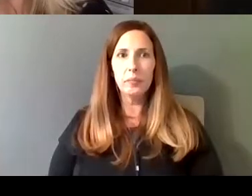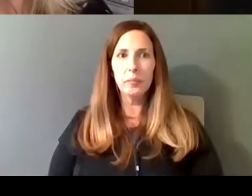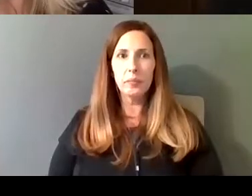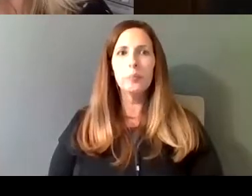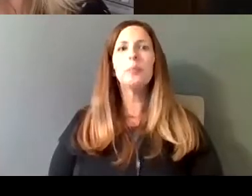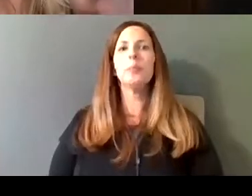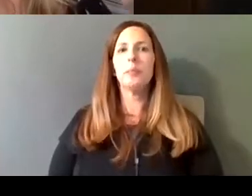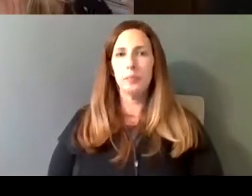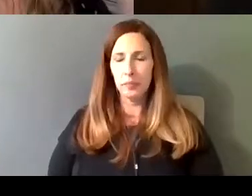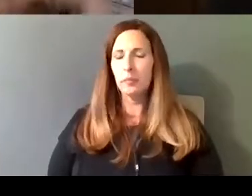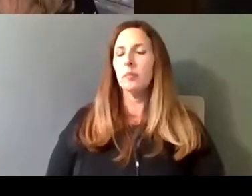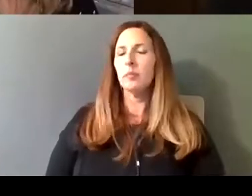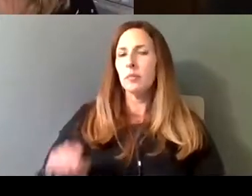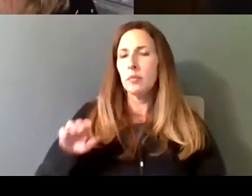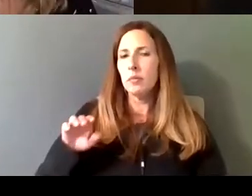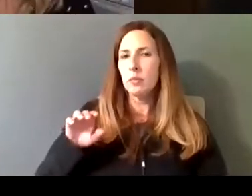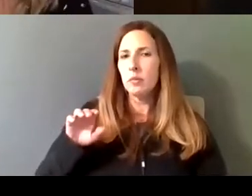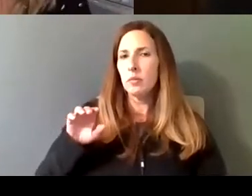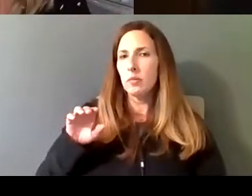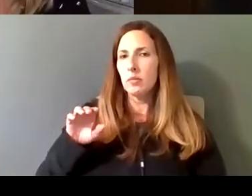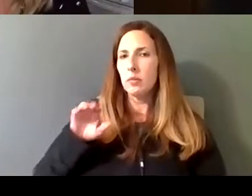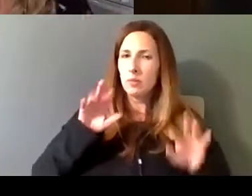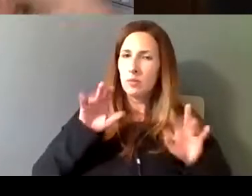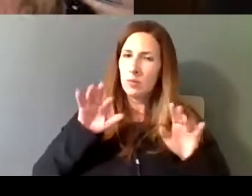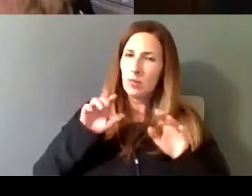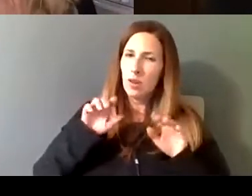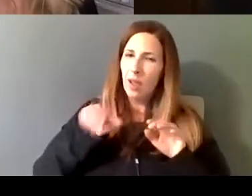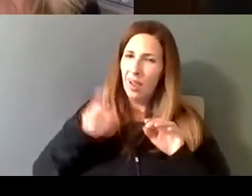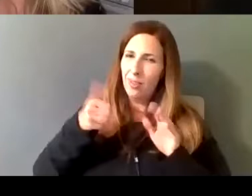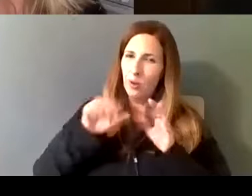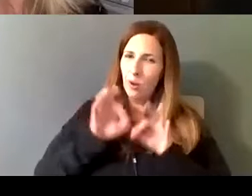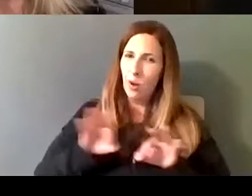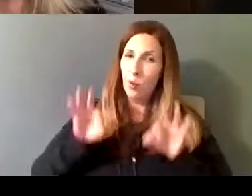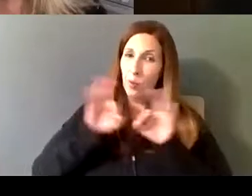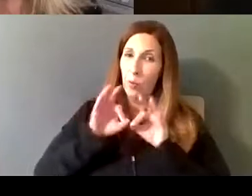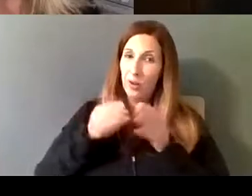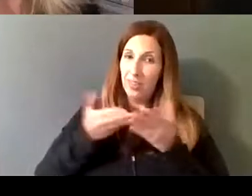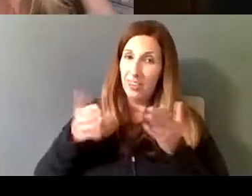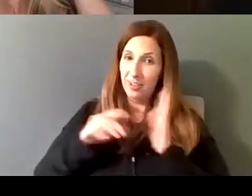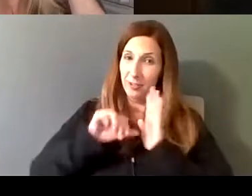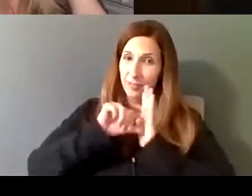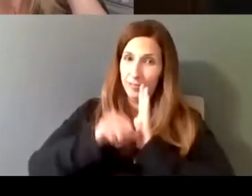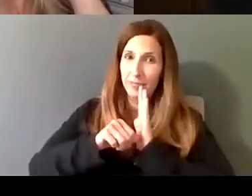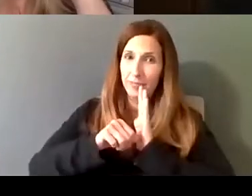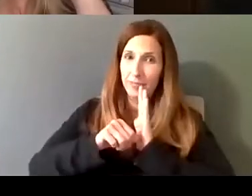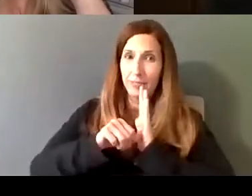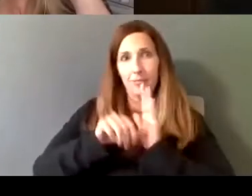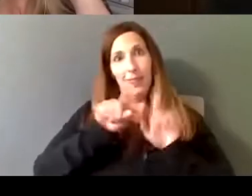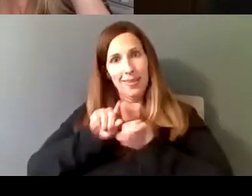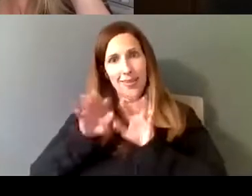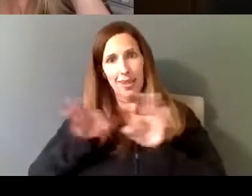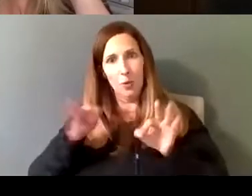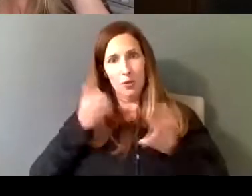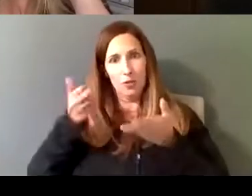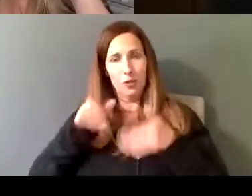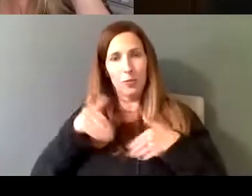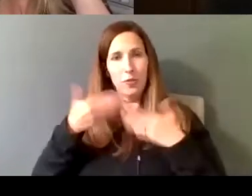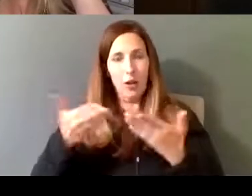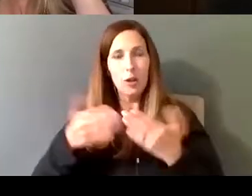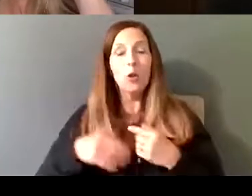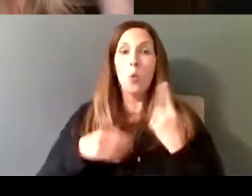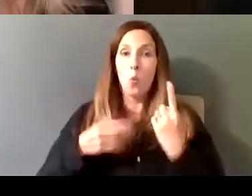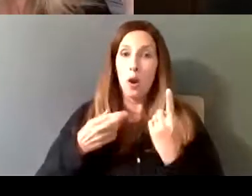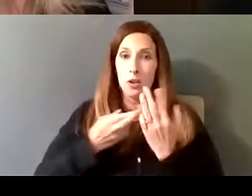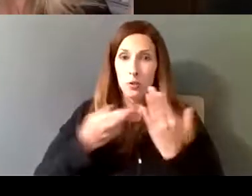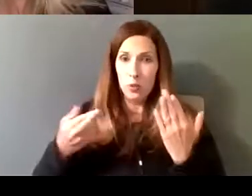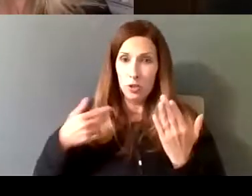thing to talk about, especially as the language service provider, One resource that I do